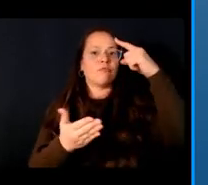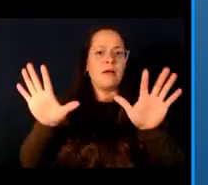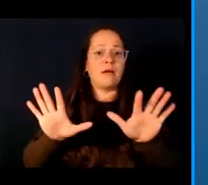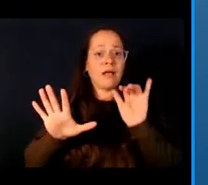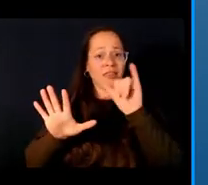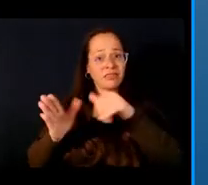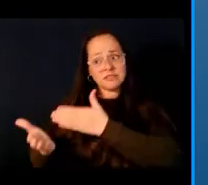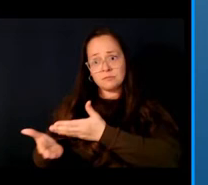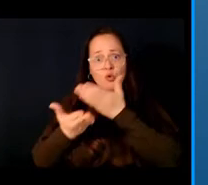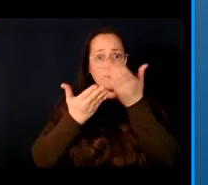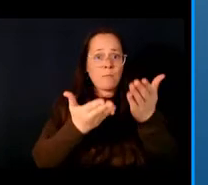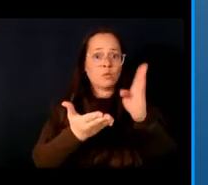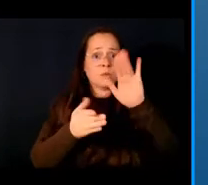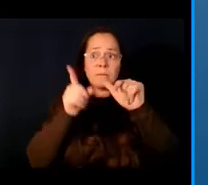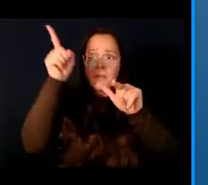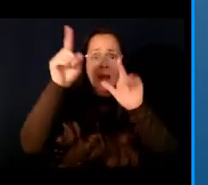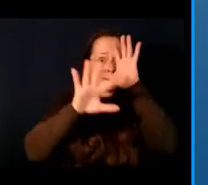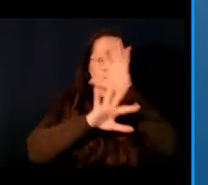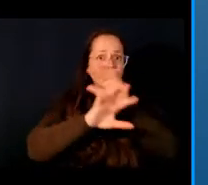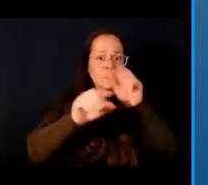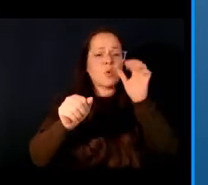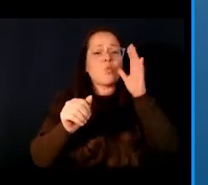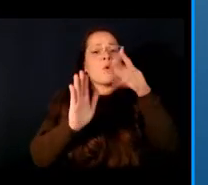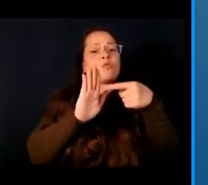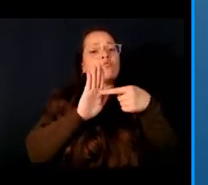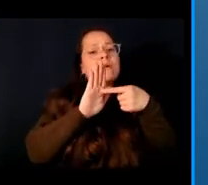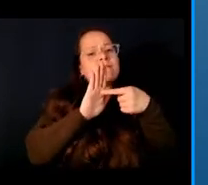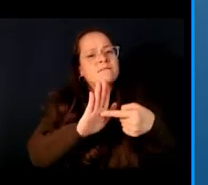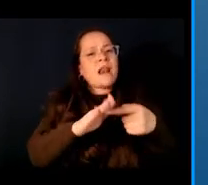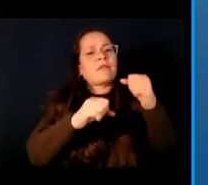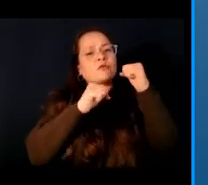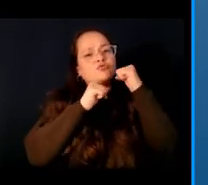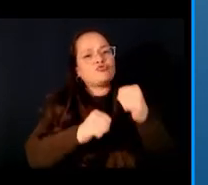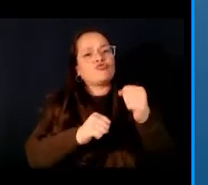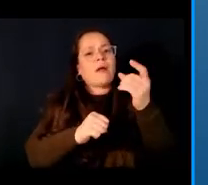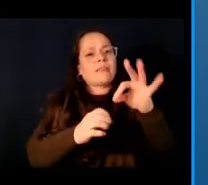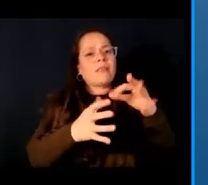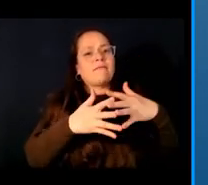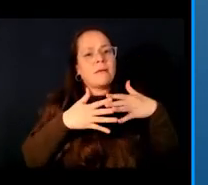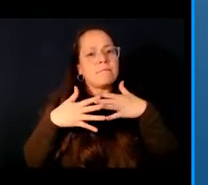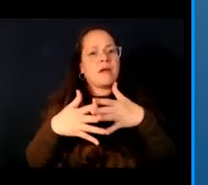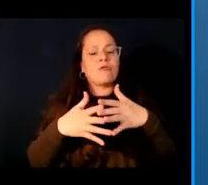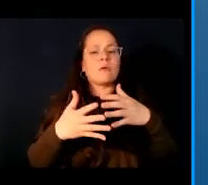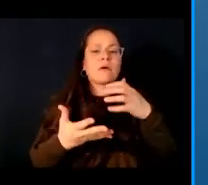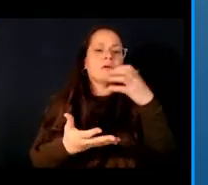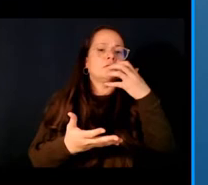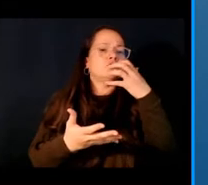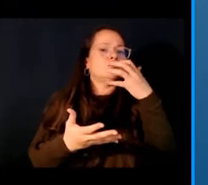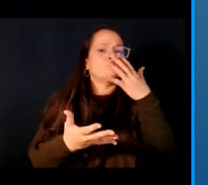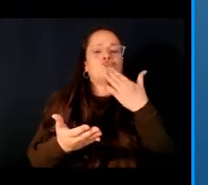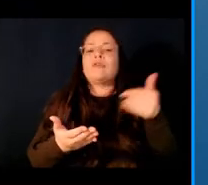and forth Biden will reflect the strength of America's greatest asset